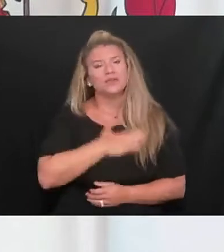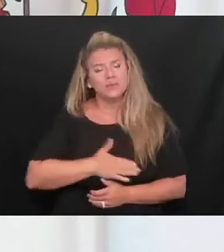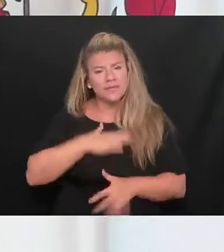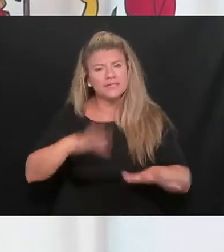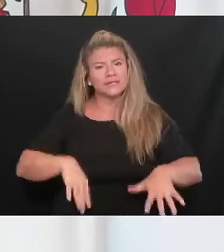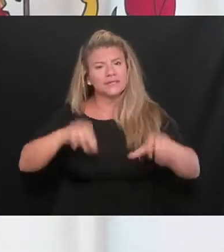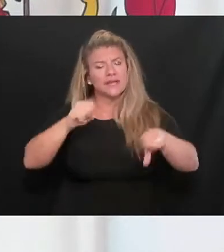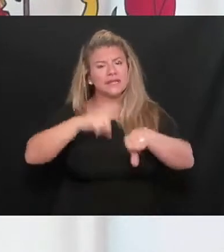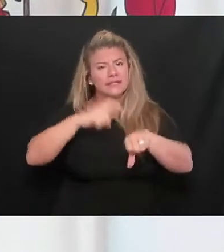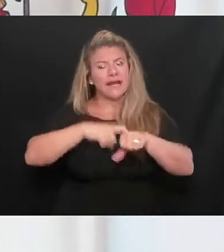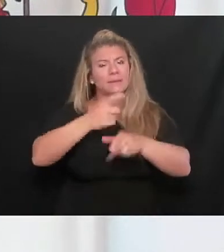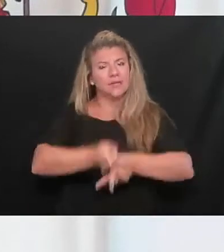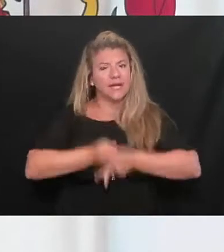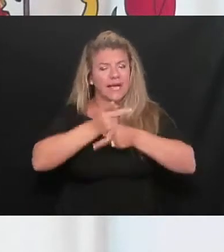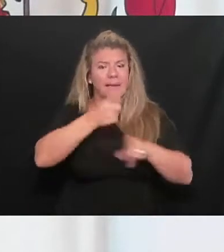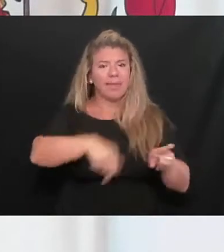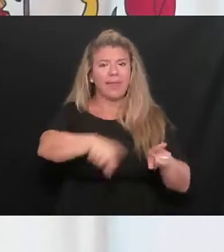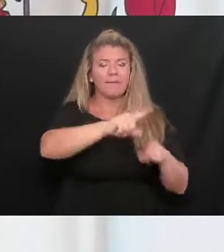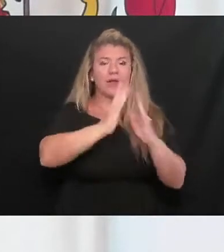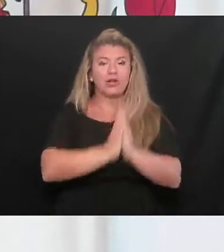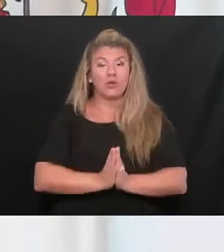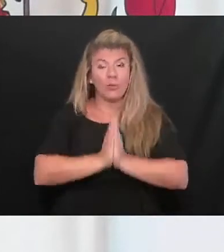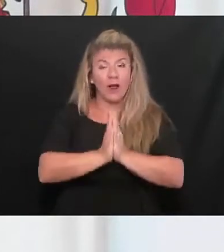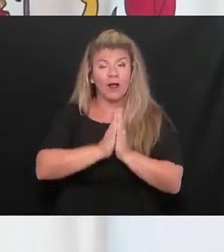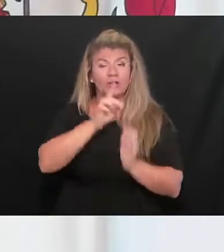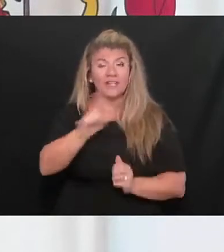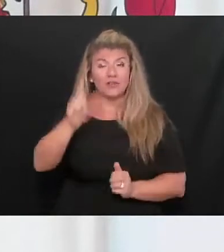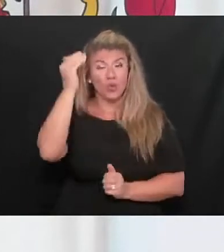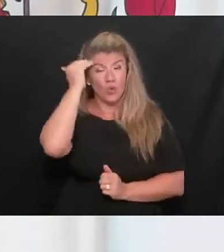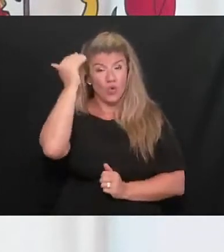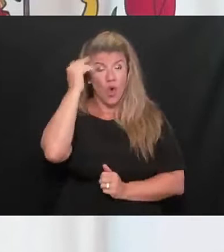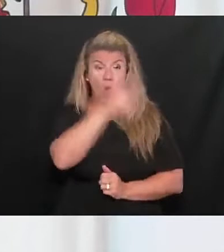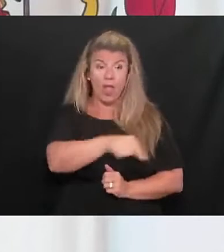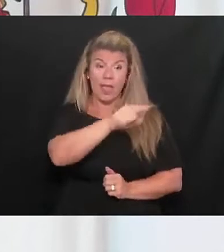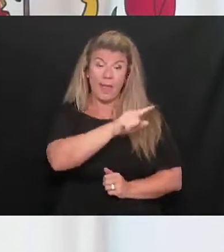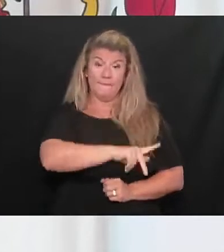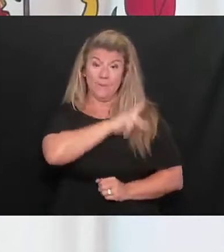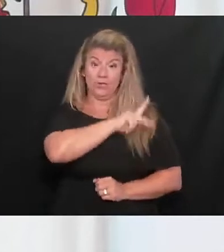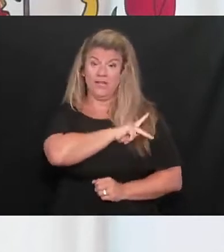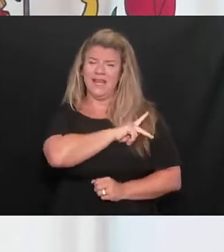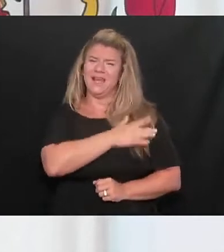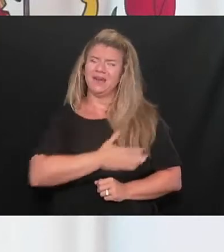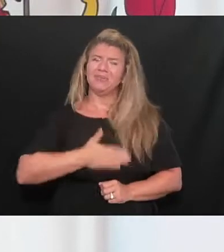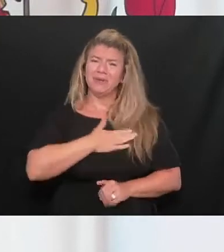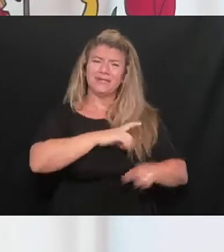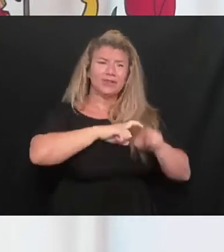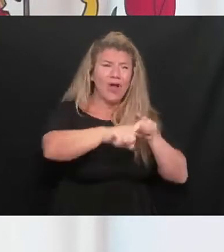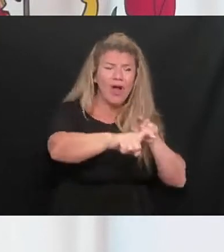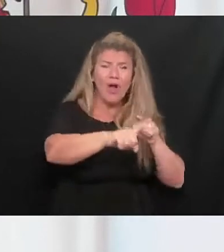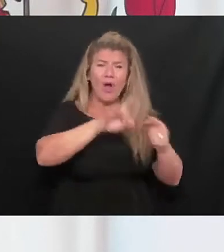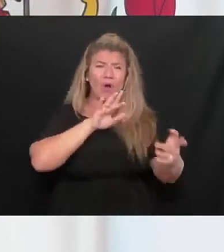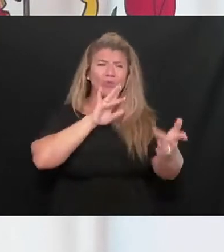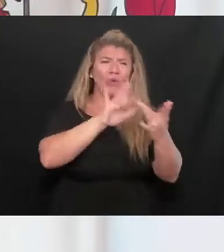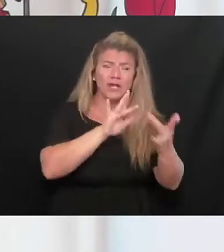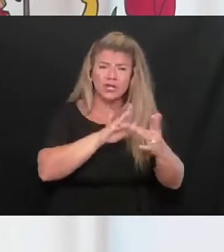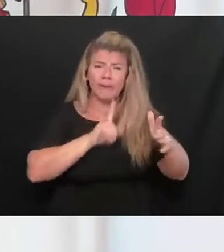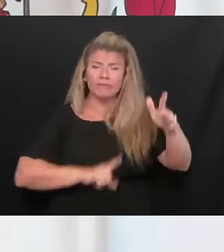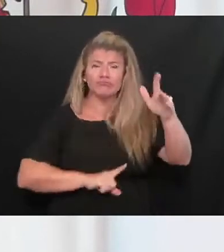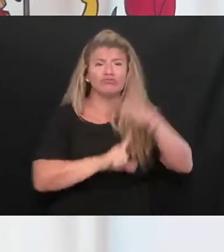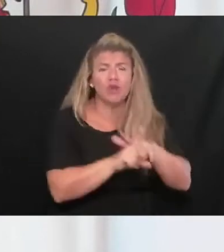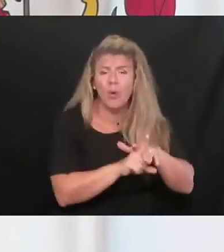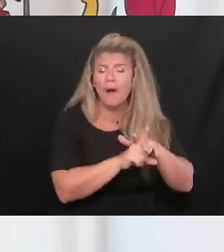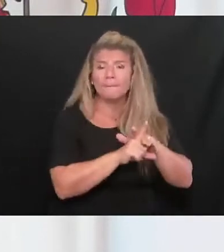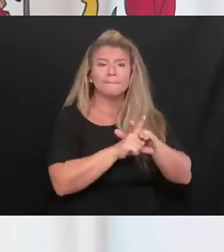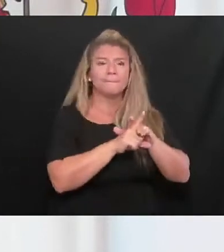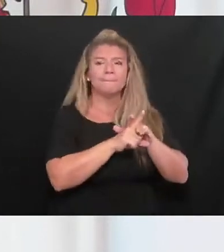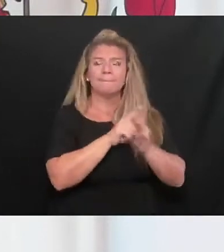keep them in your prayers, and if you know them personally and everything, please just give them a phone call or show up, and